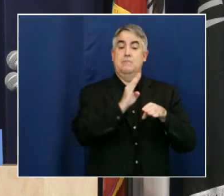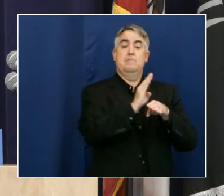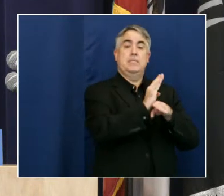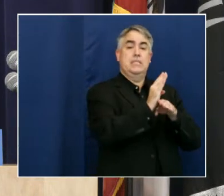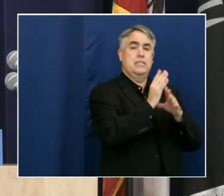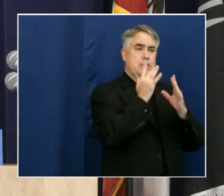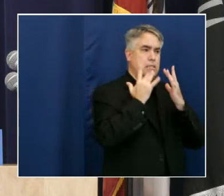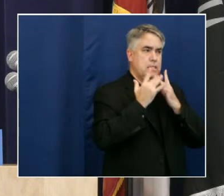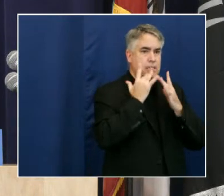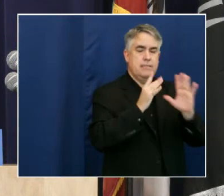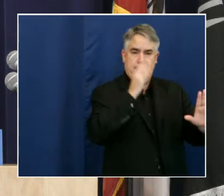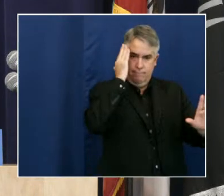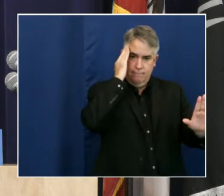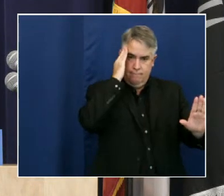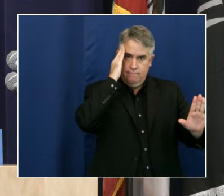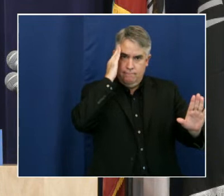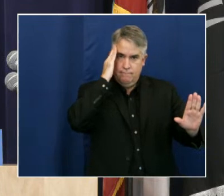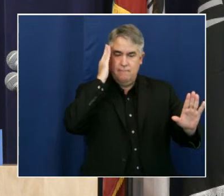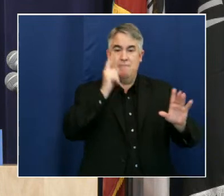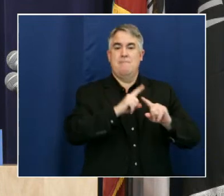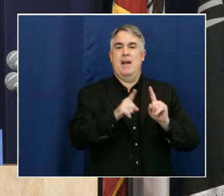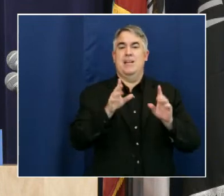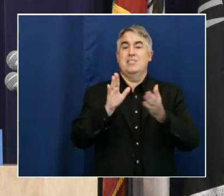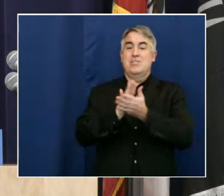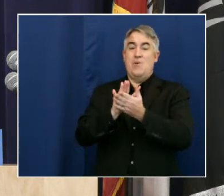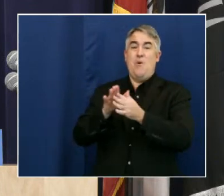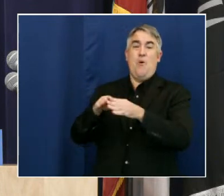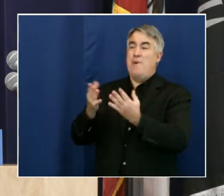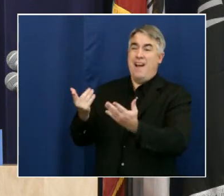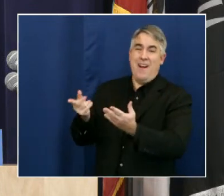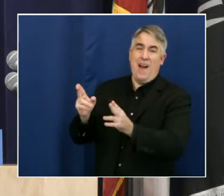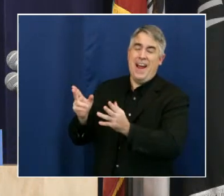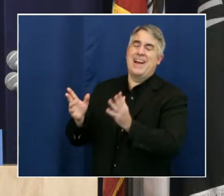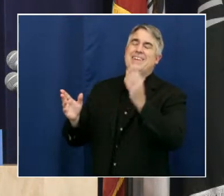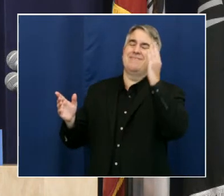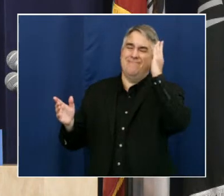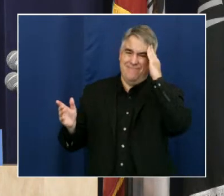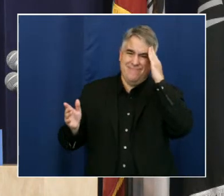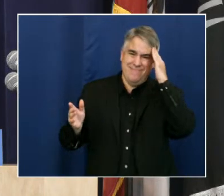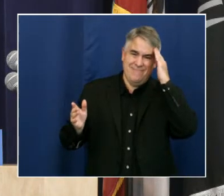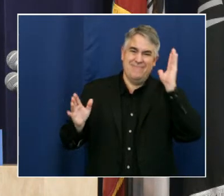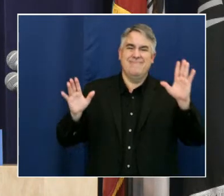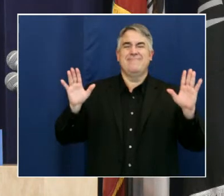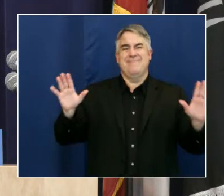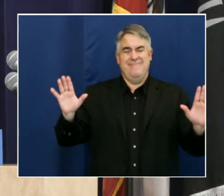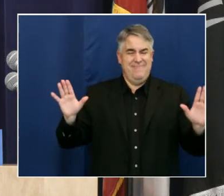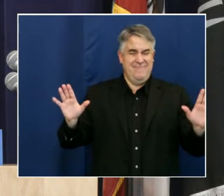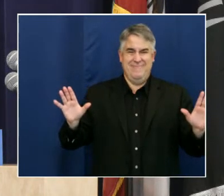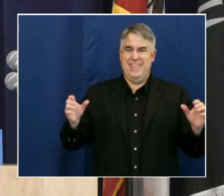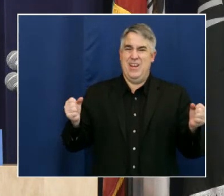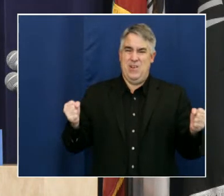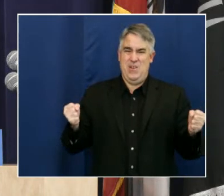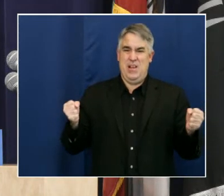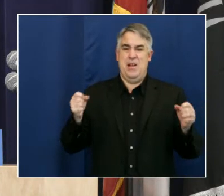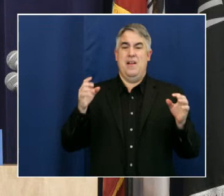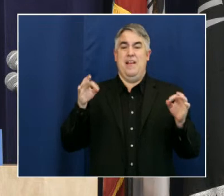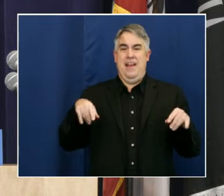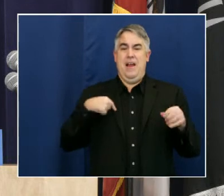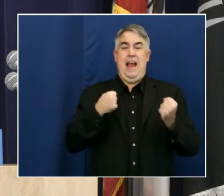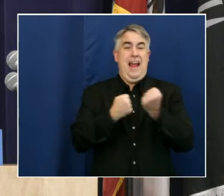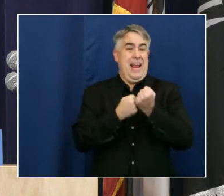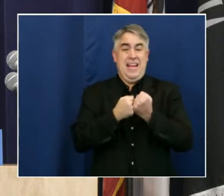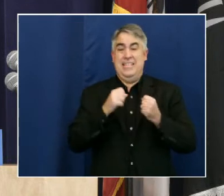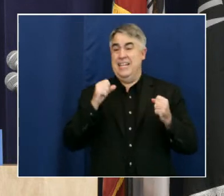of questions around school reopening, and we're keeping track of this and making sure that we're advocating at the federal and state level to ensure that this